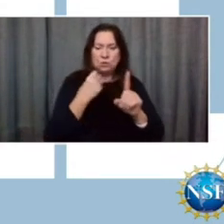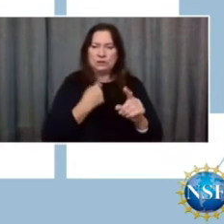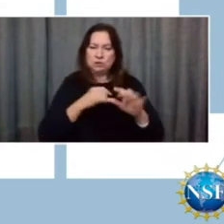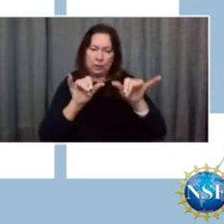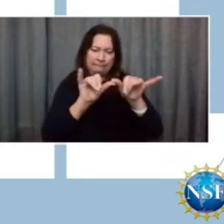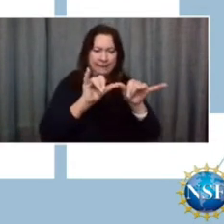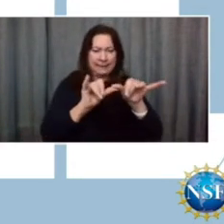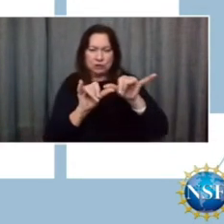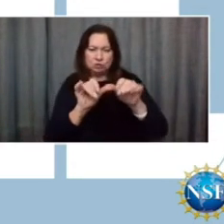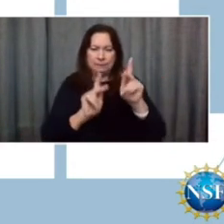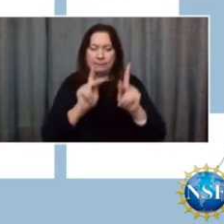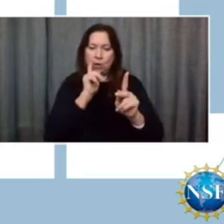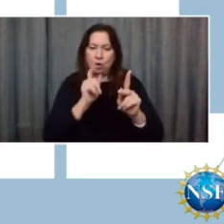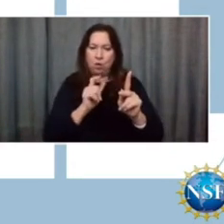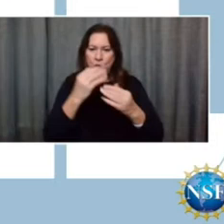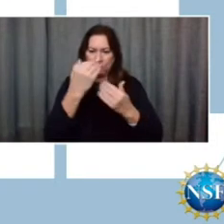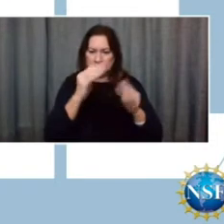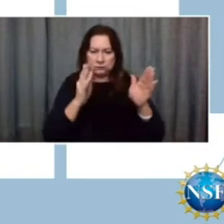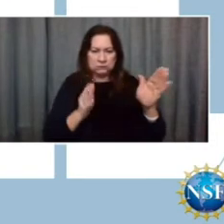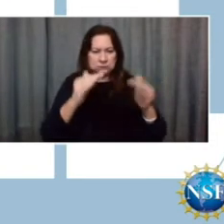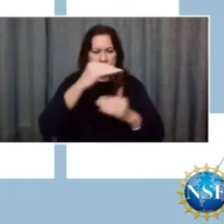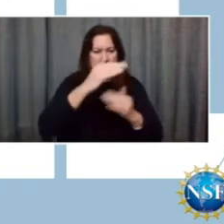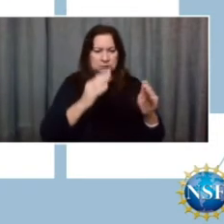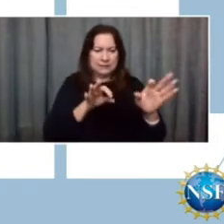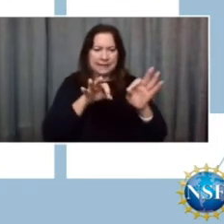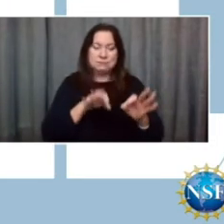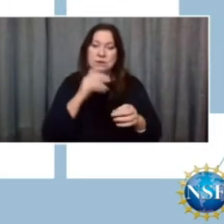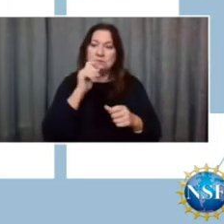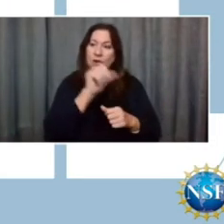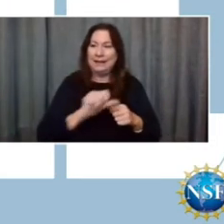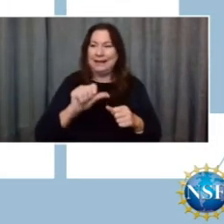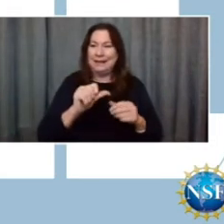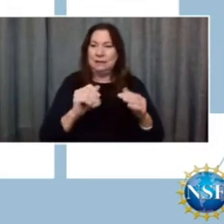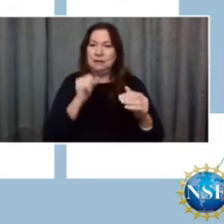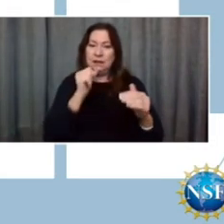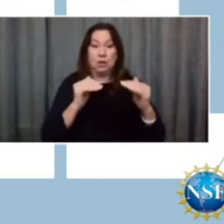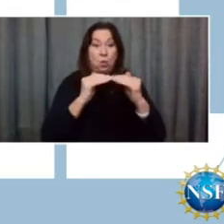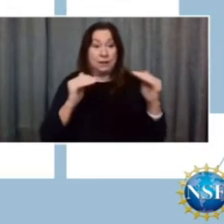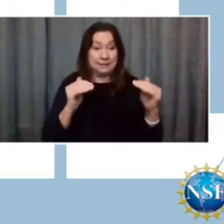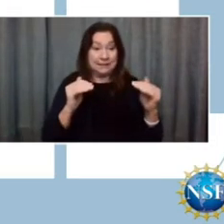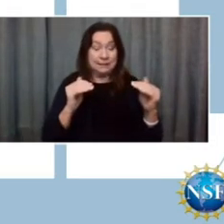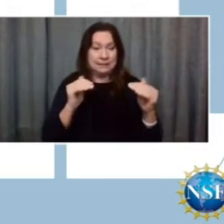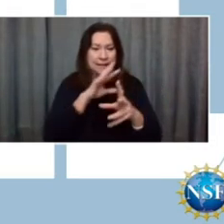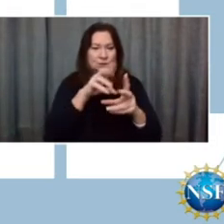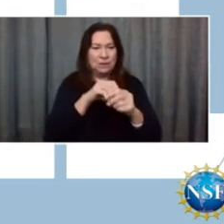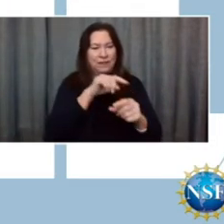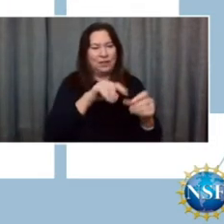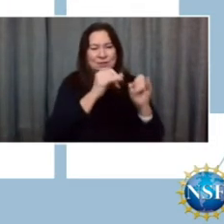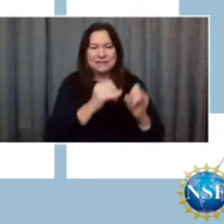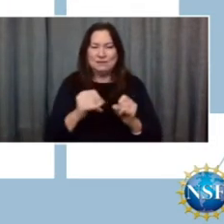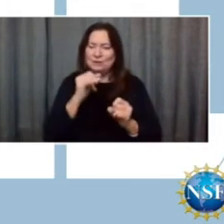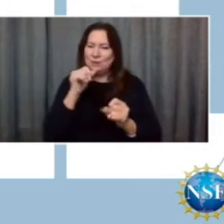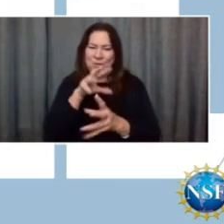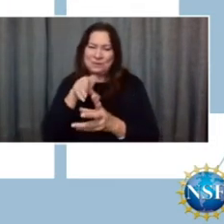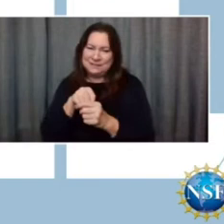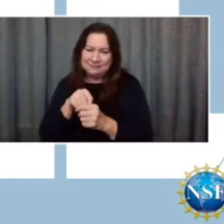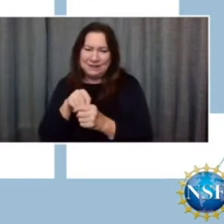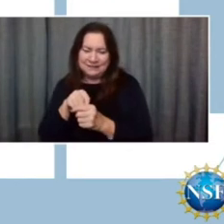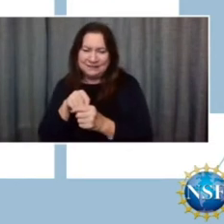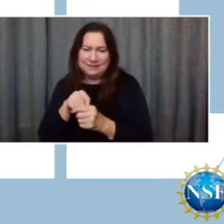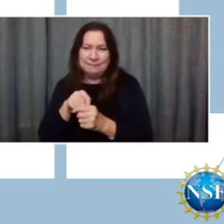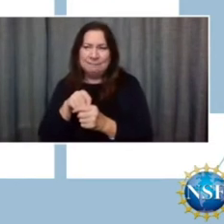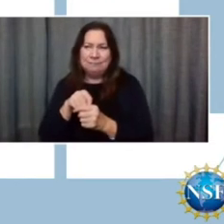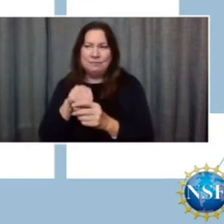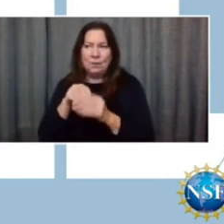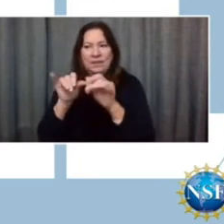we're constructing as the explanation for inequality is located in those individuals that don't participate in the systems